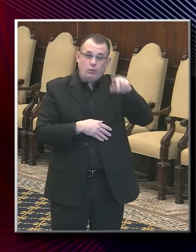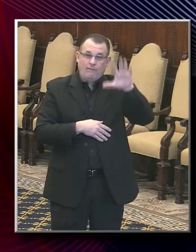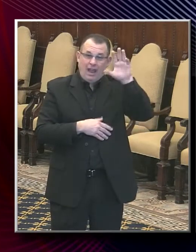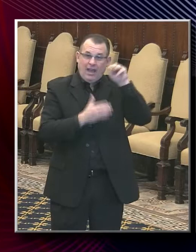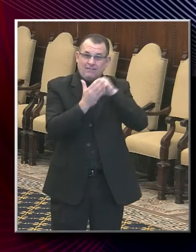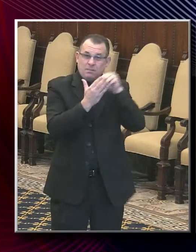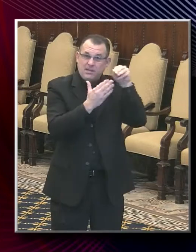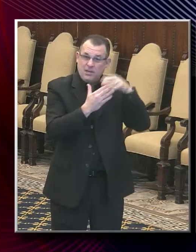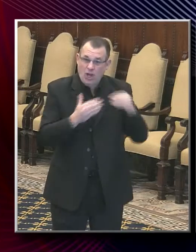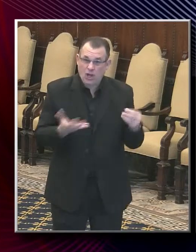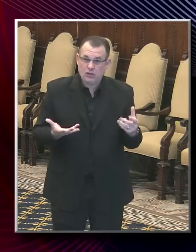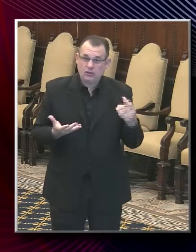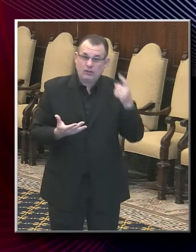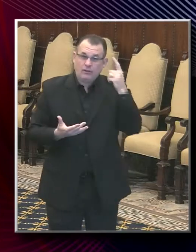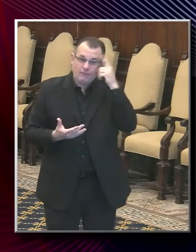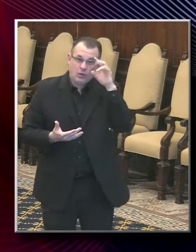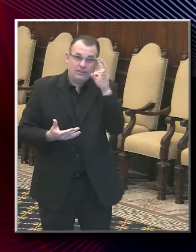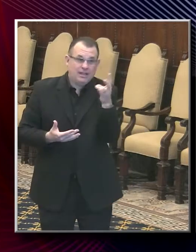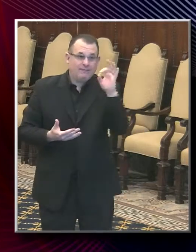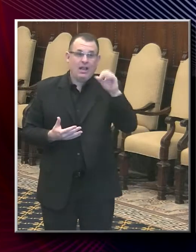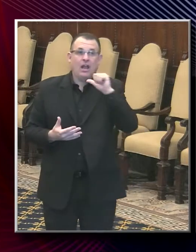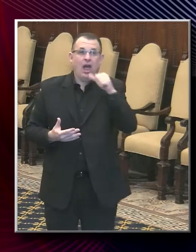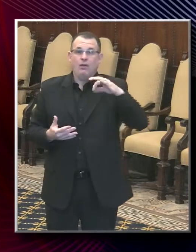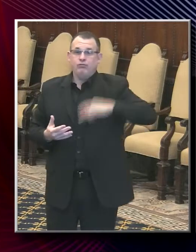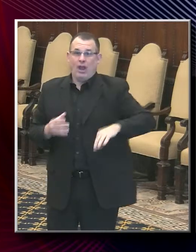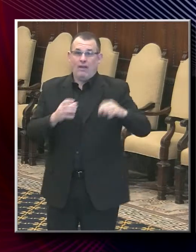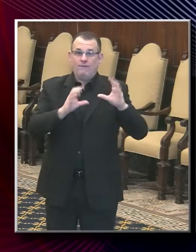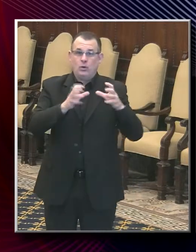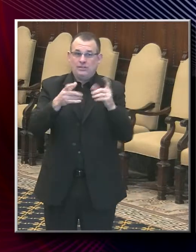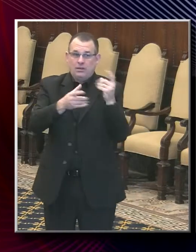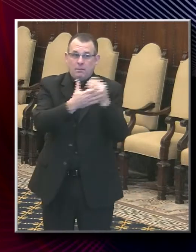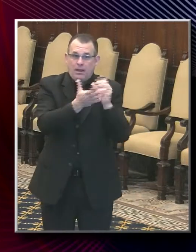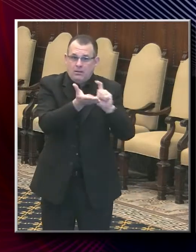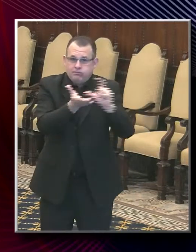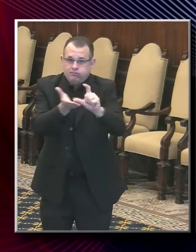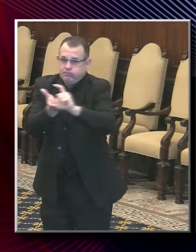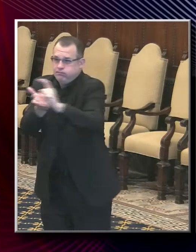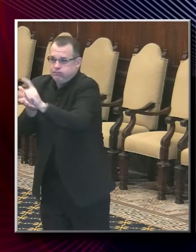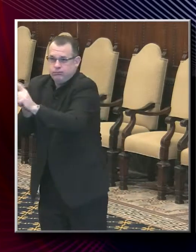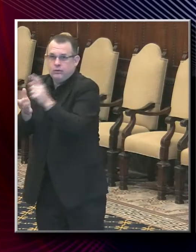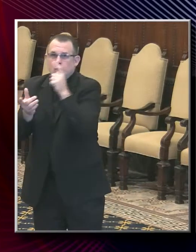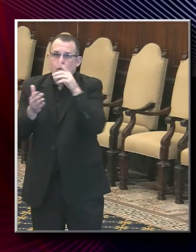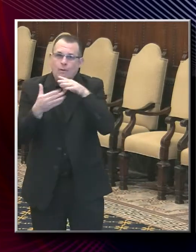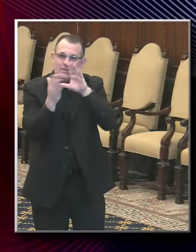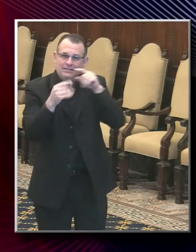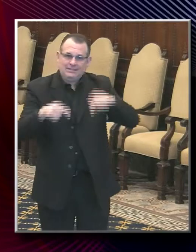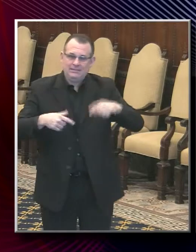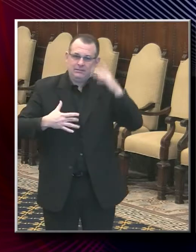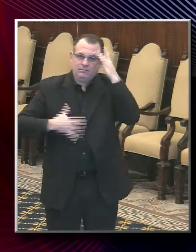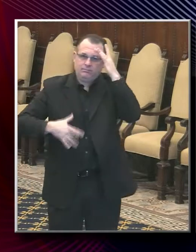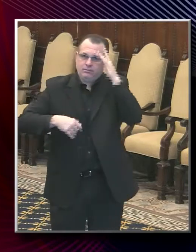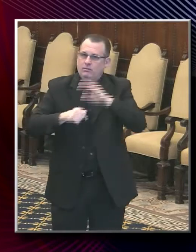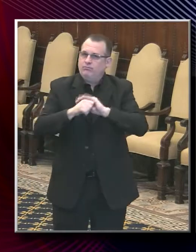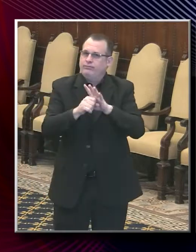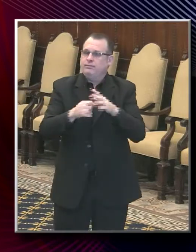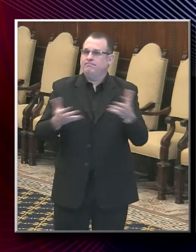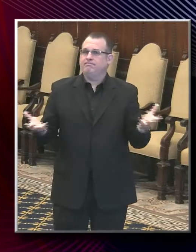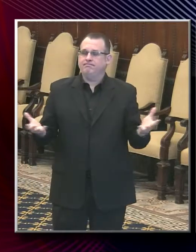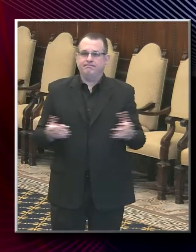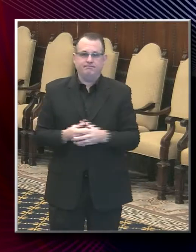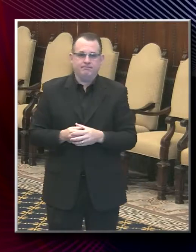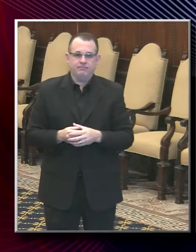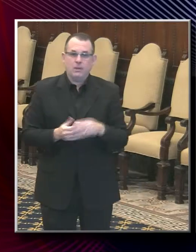nonprofit organizations serving on the front lines of the coronavirus crisis. The fund, launched just 4 weeks ago,